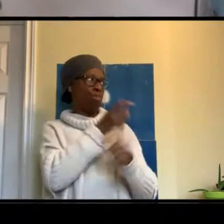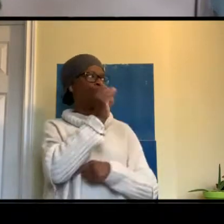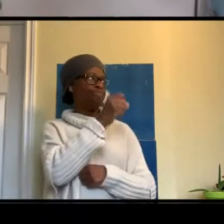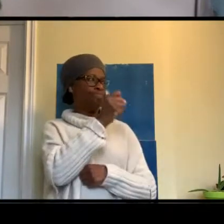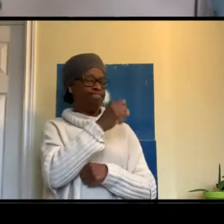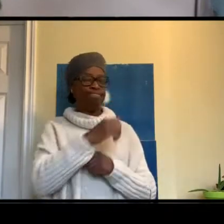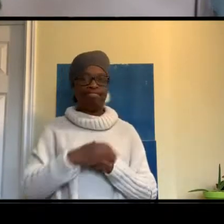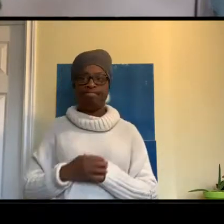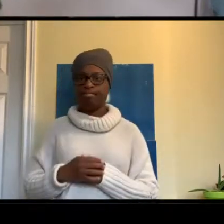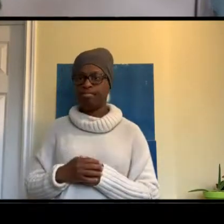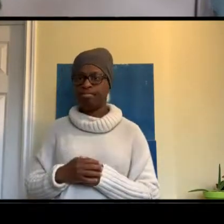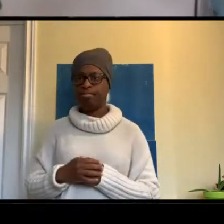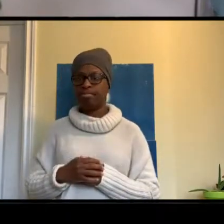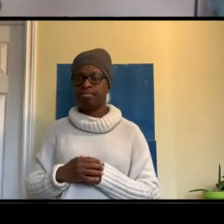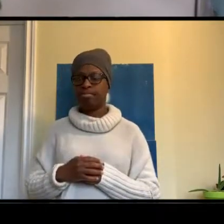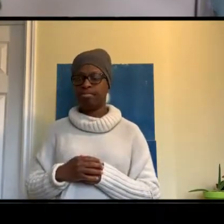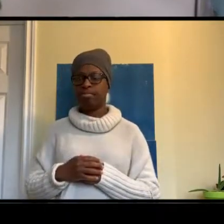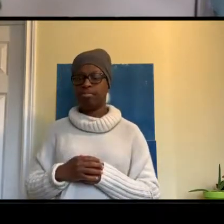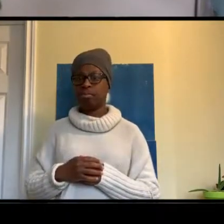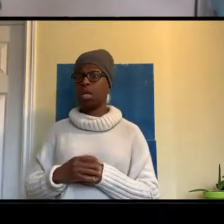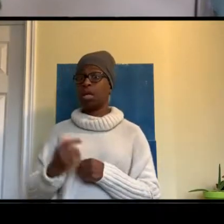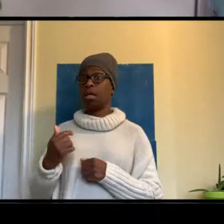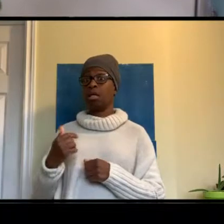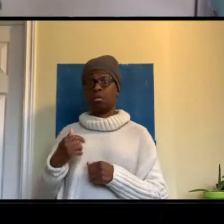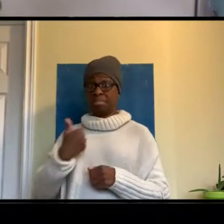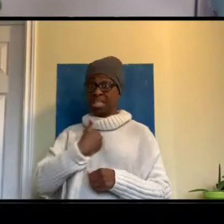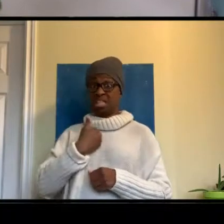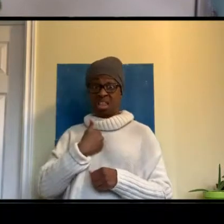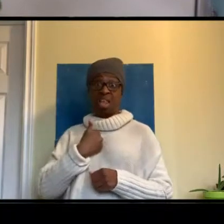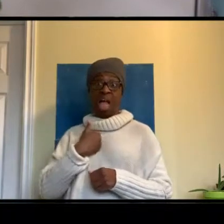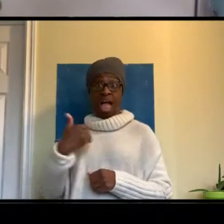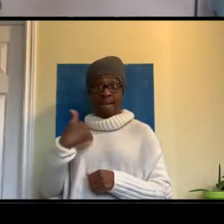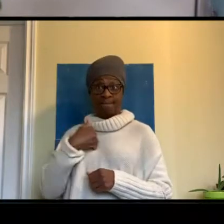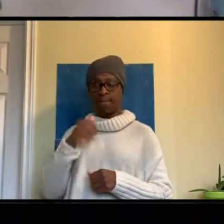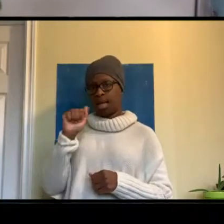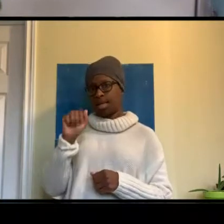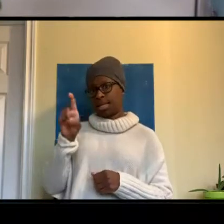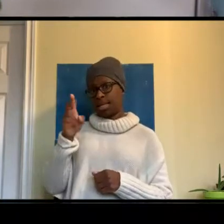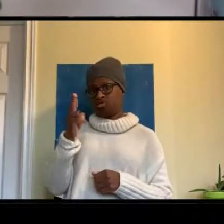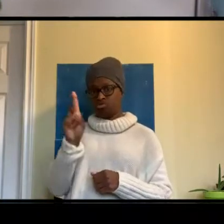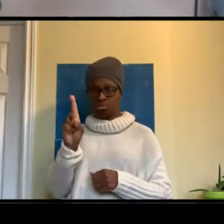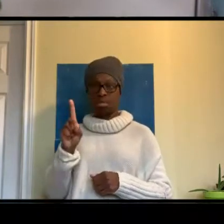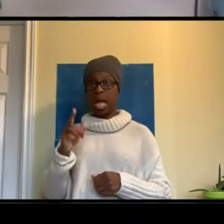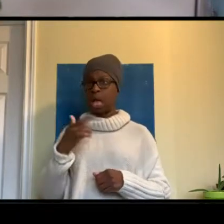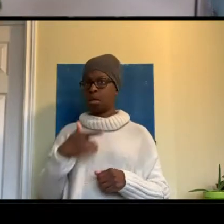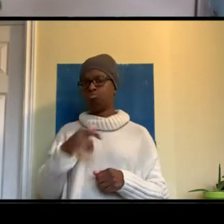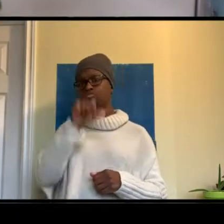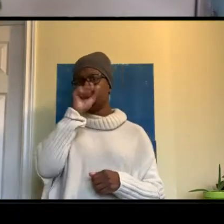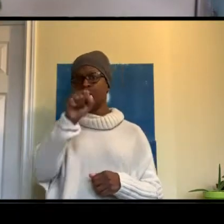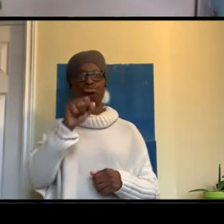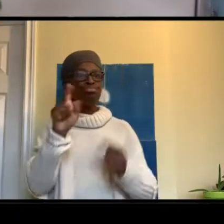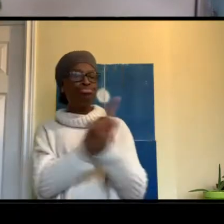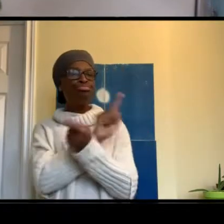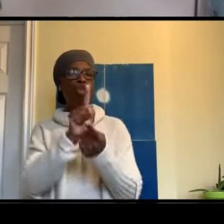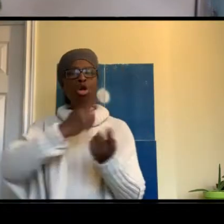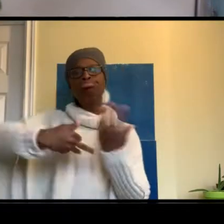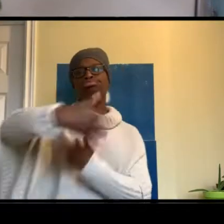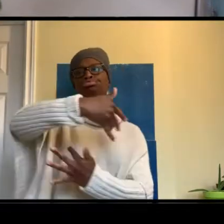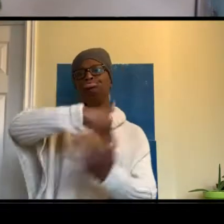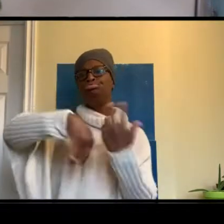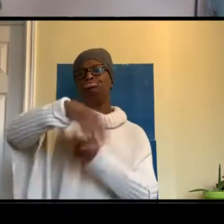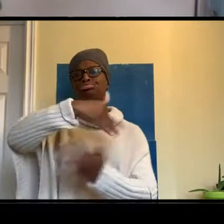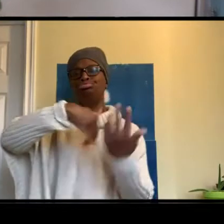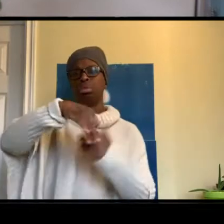because with ADHD, I'm very social. So the idea of being still and quiet